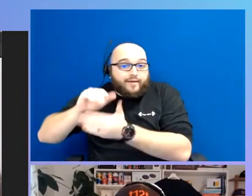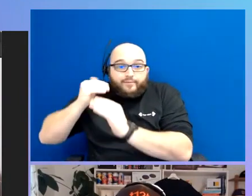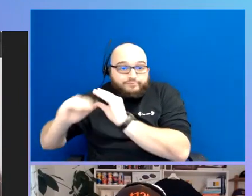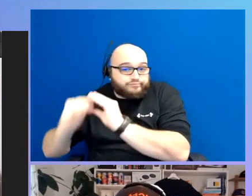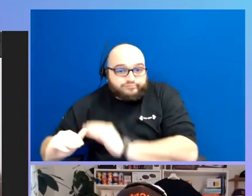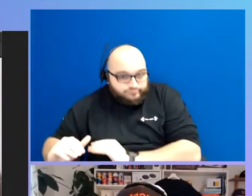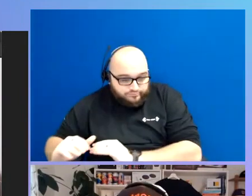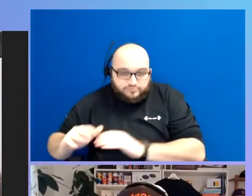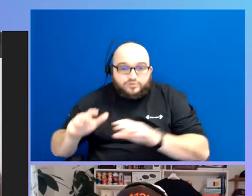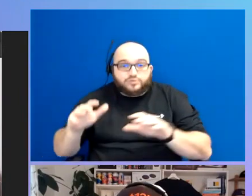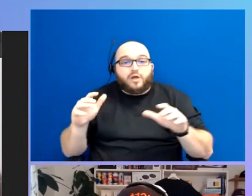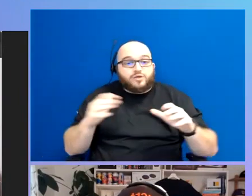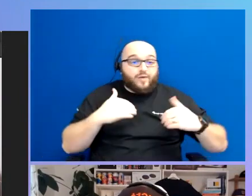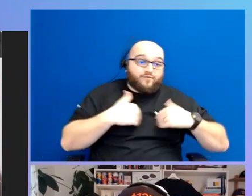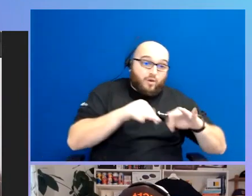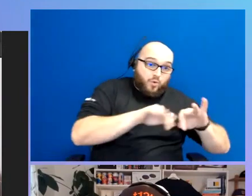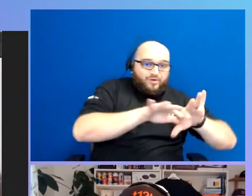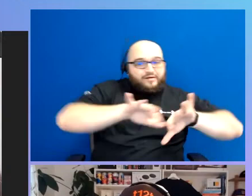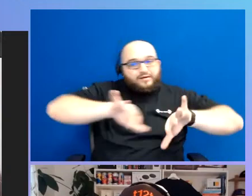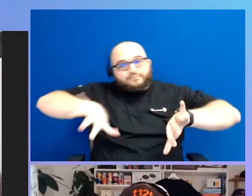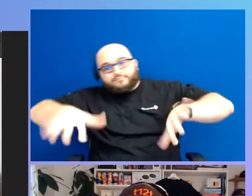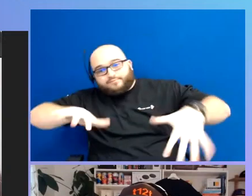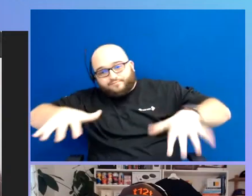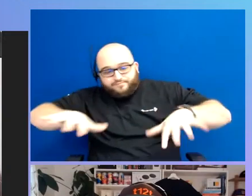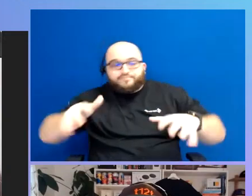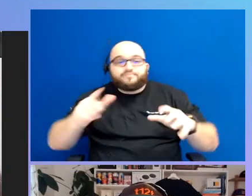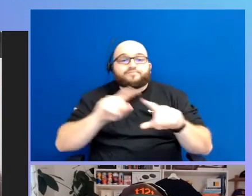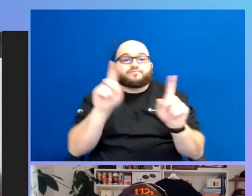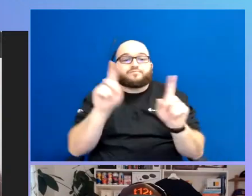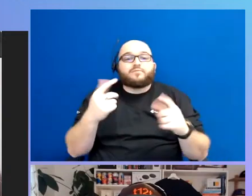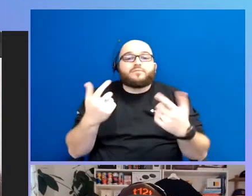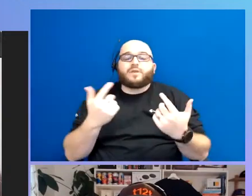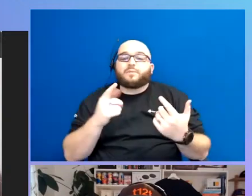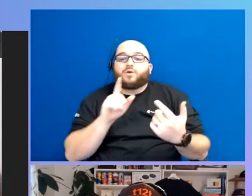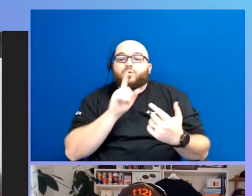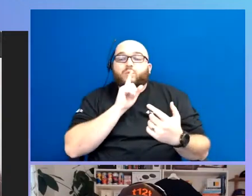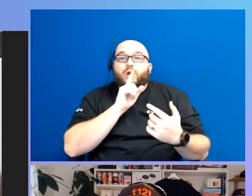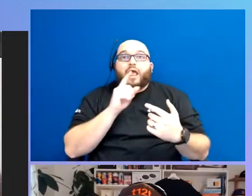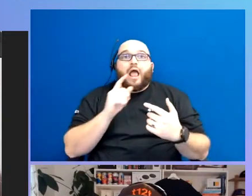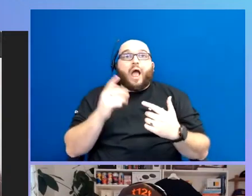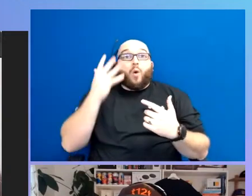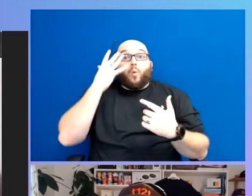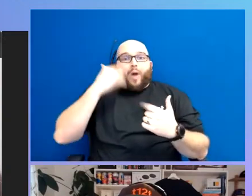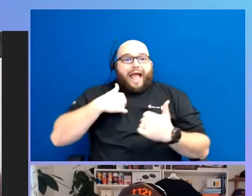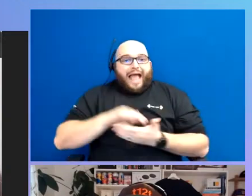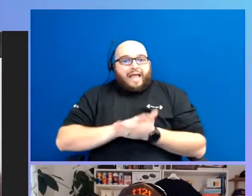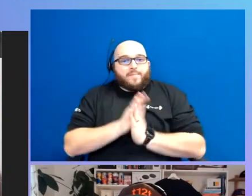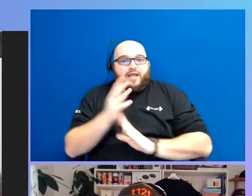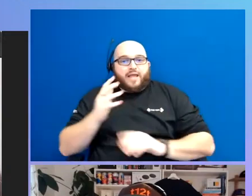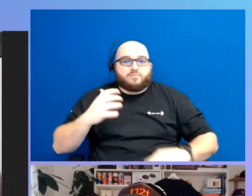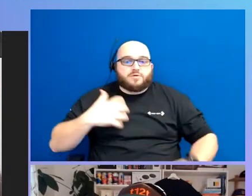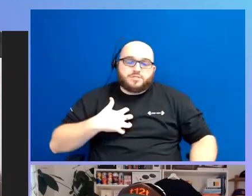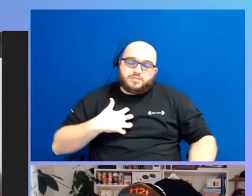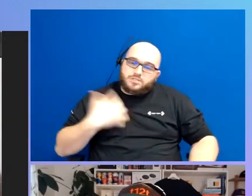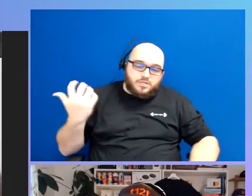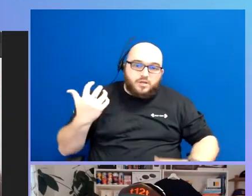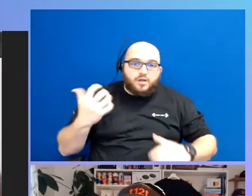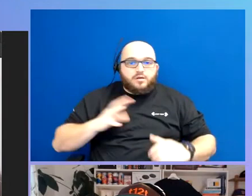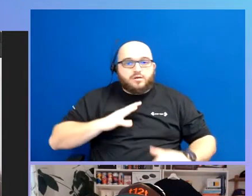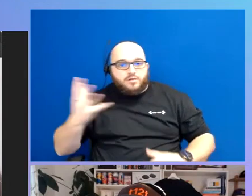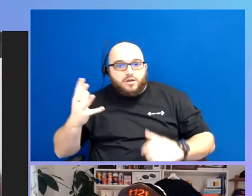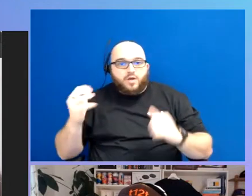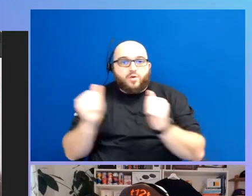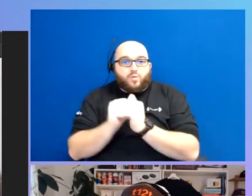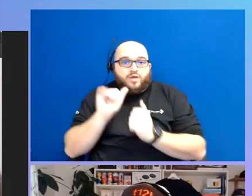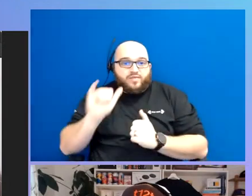And the background to why I got really, really annoyed was that I always have the